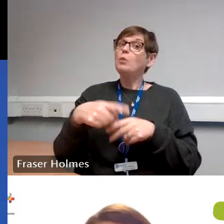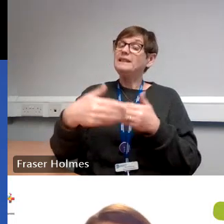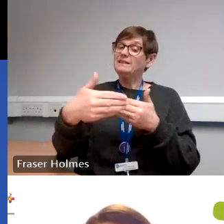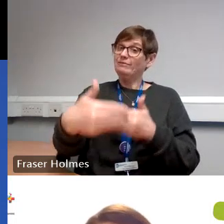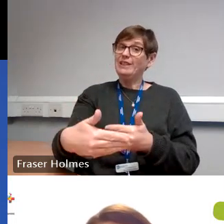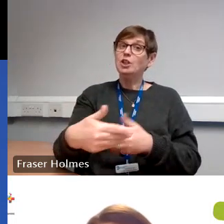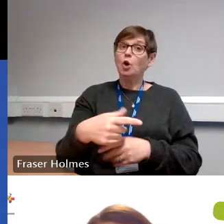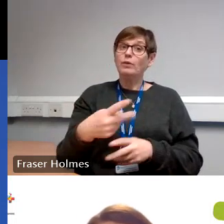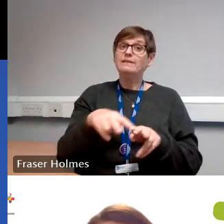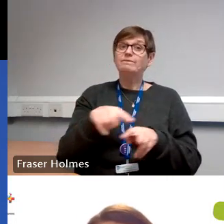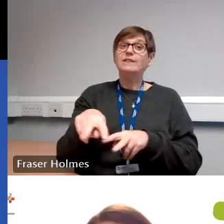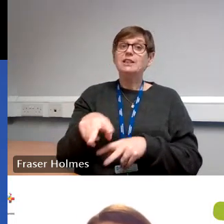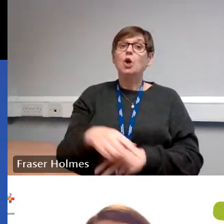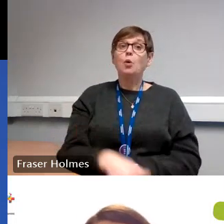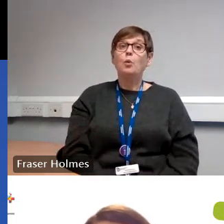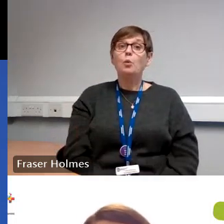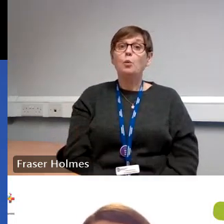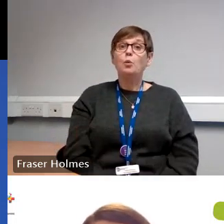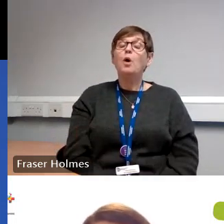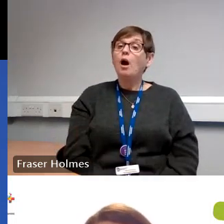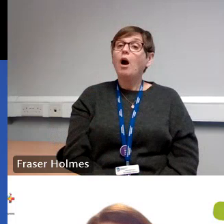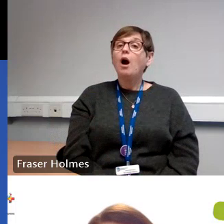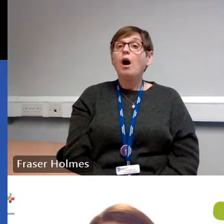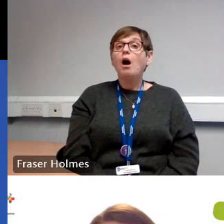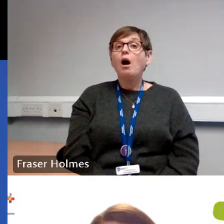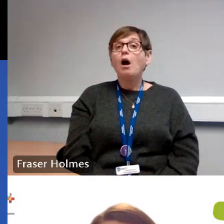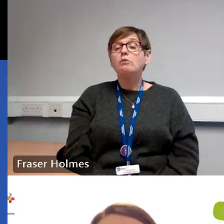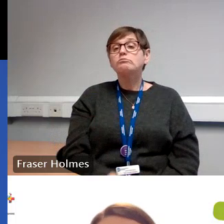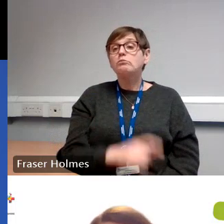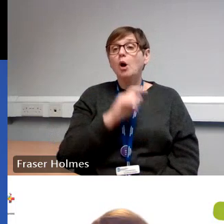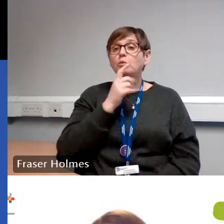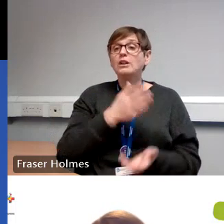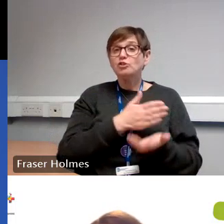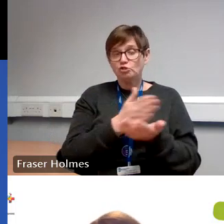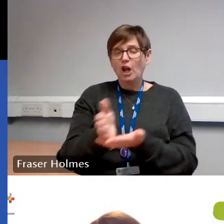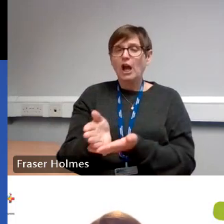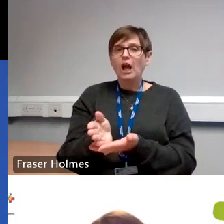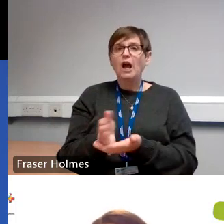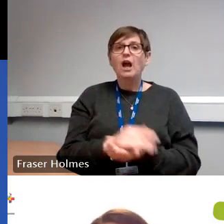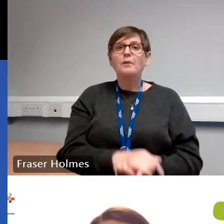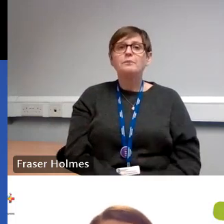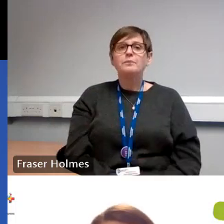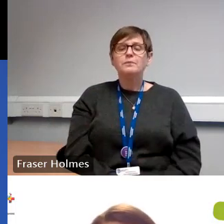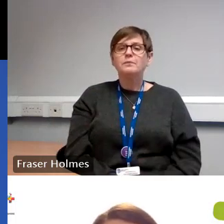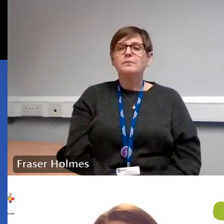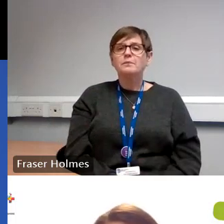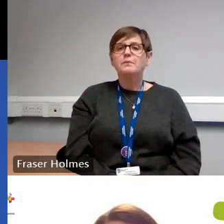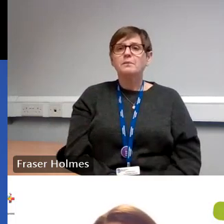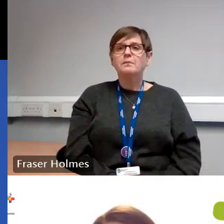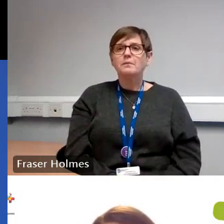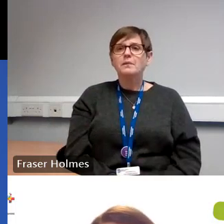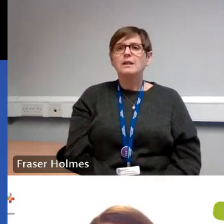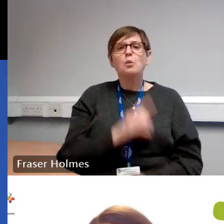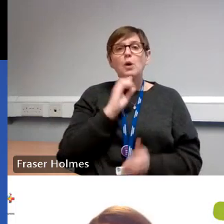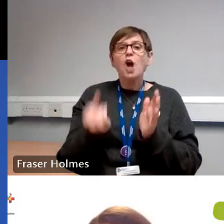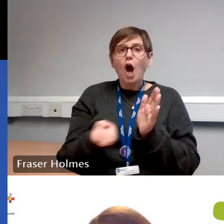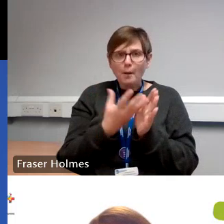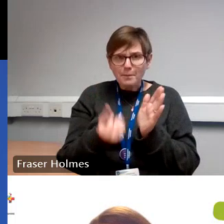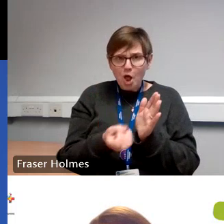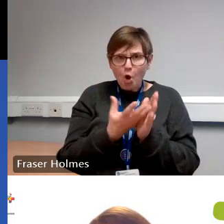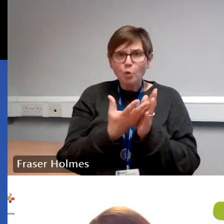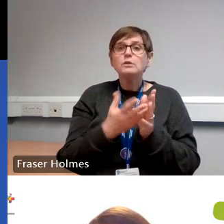video. I probably Hi, will Jess. share it with my This contact. session. Yeah, when it's uploaded and